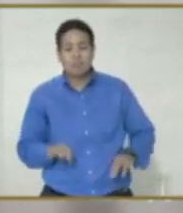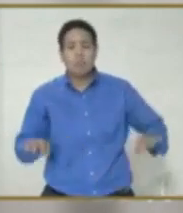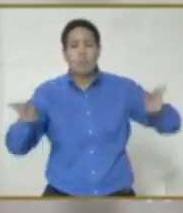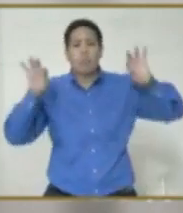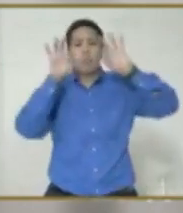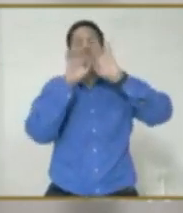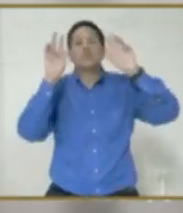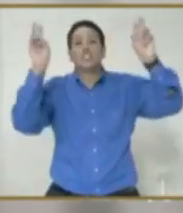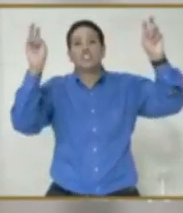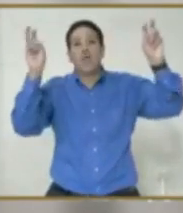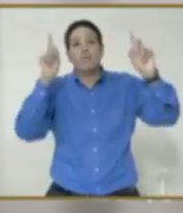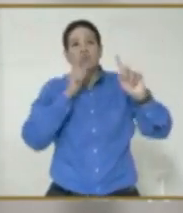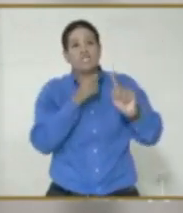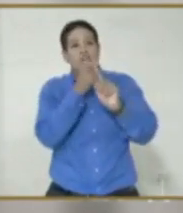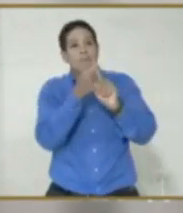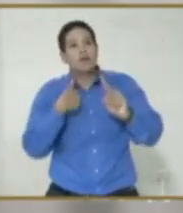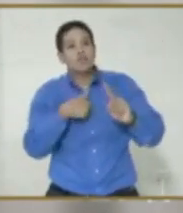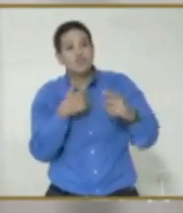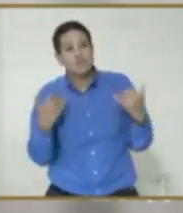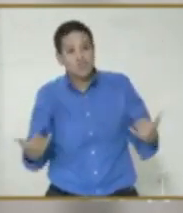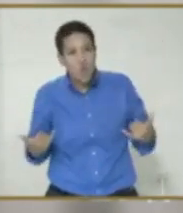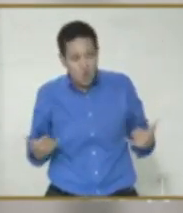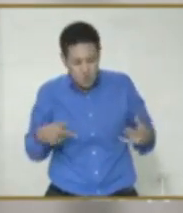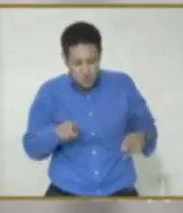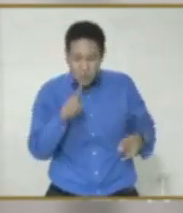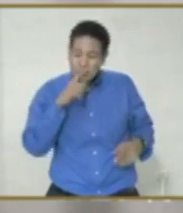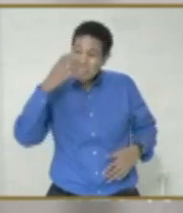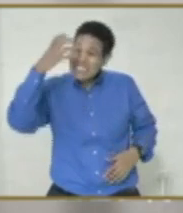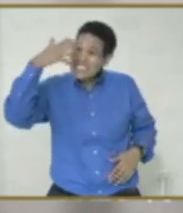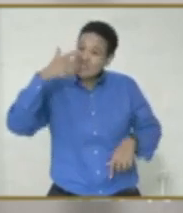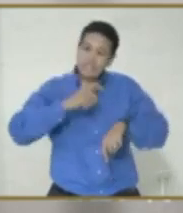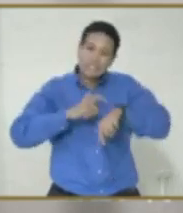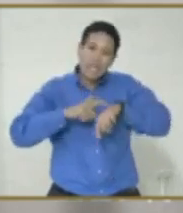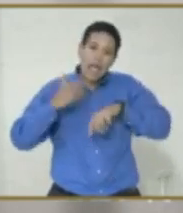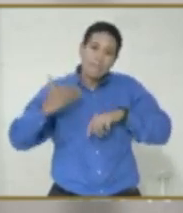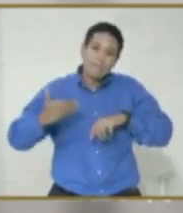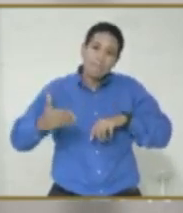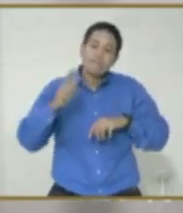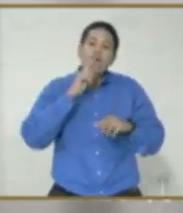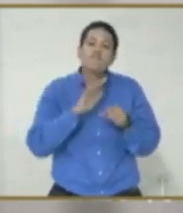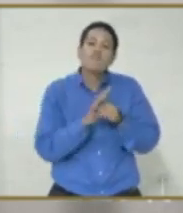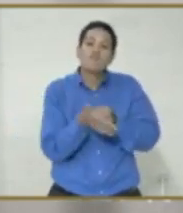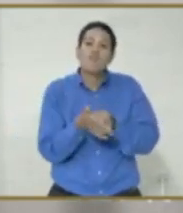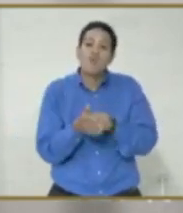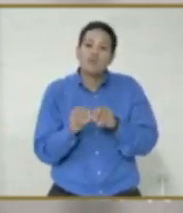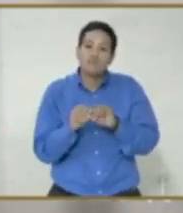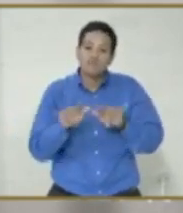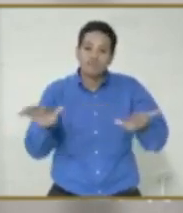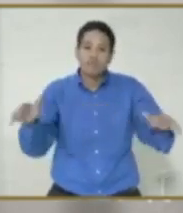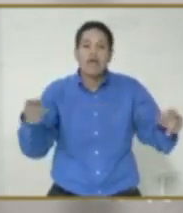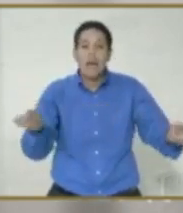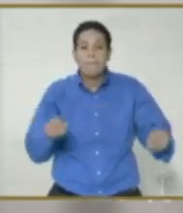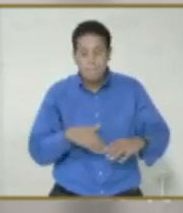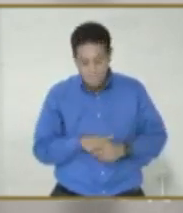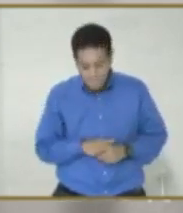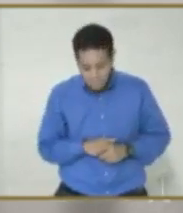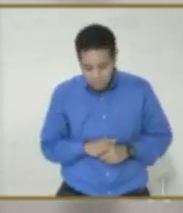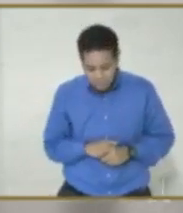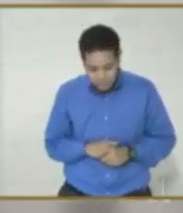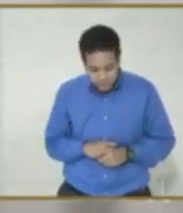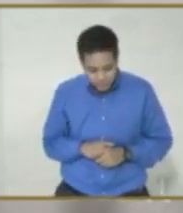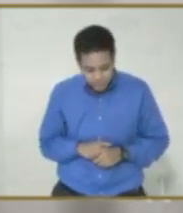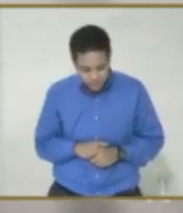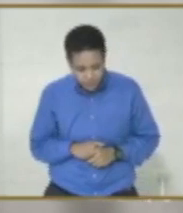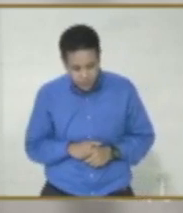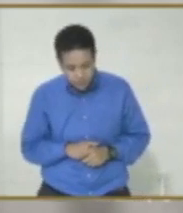important topic which affects us during this very serious period of COVID-19. There's a question